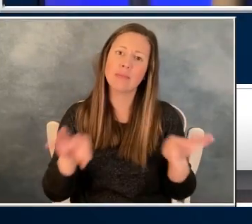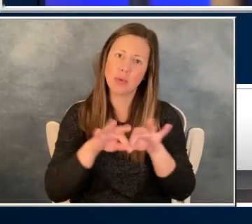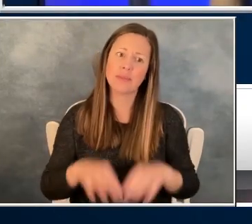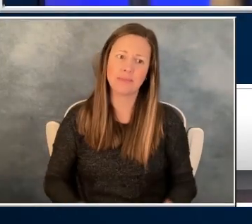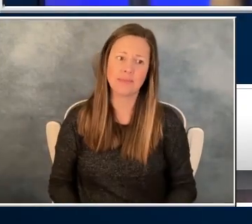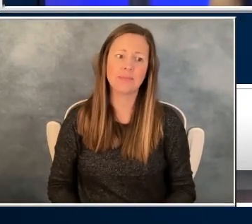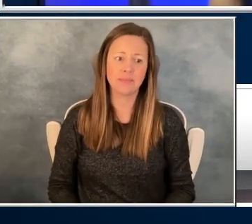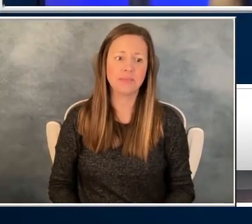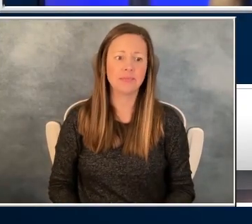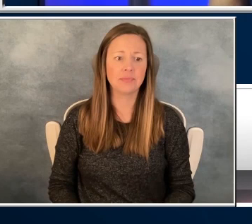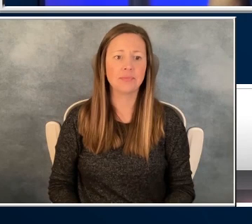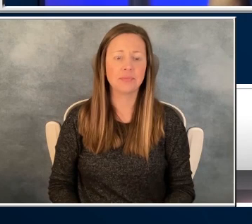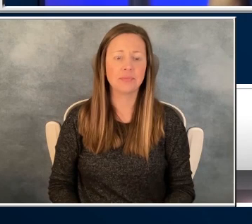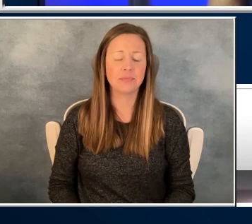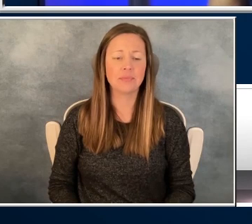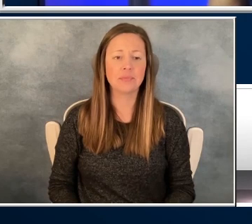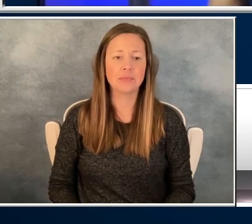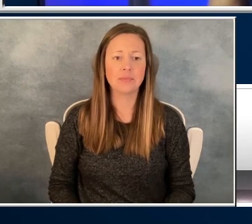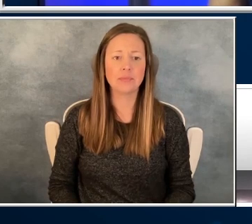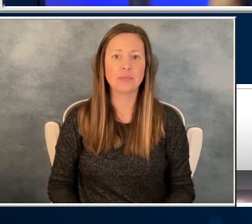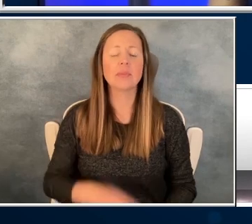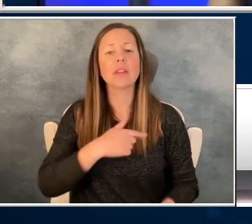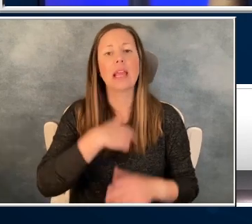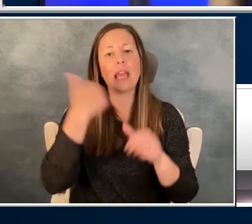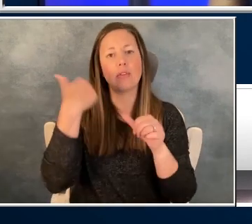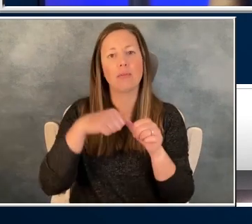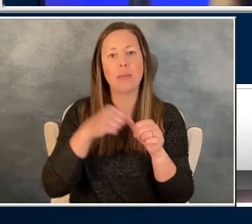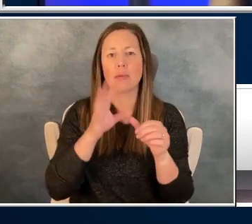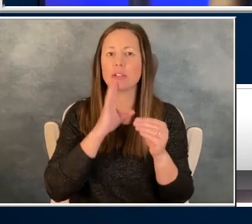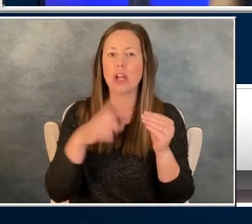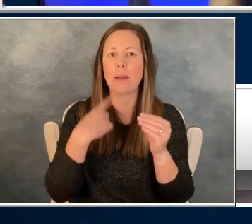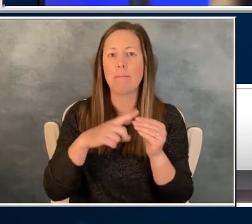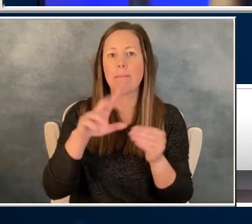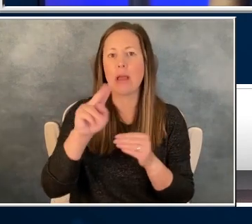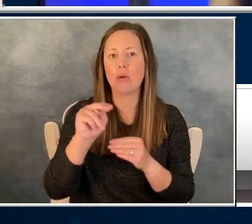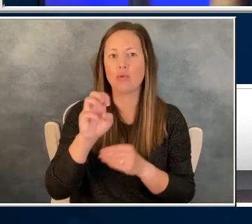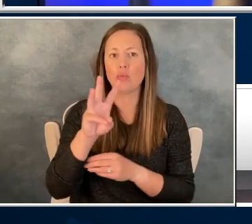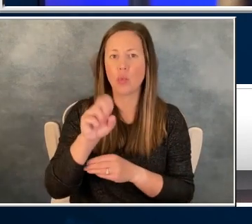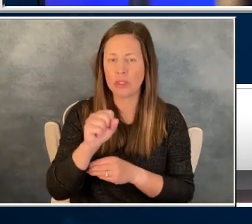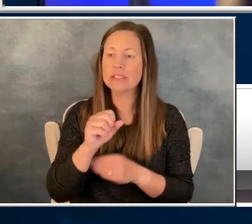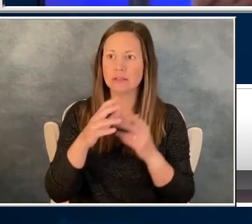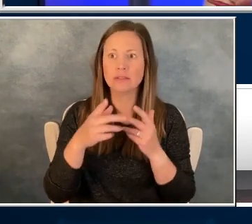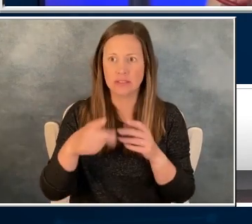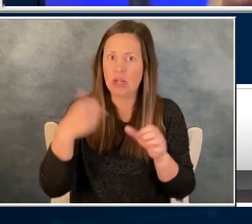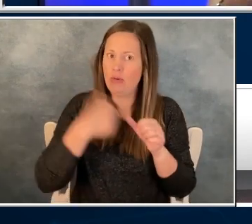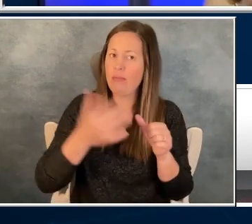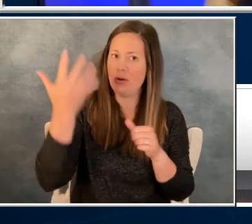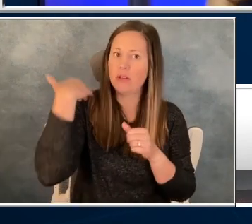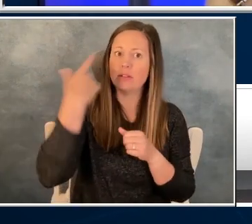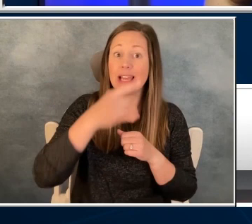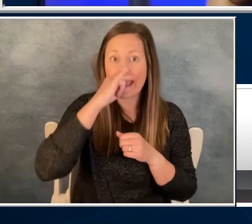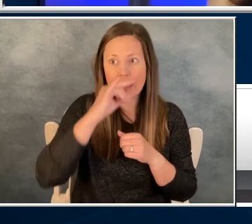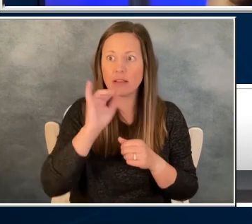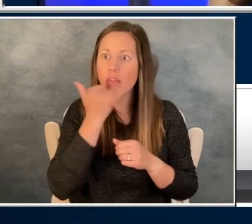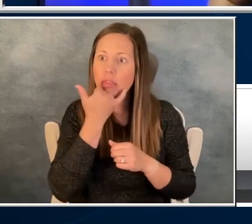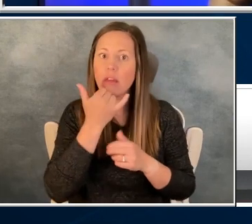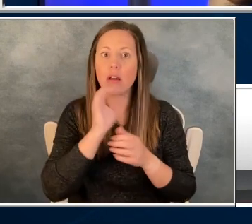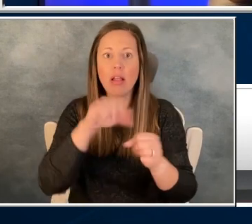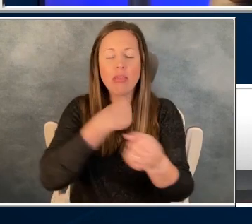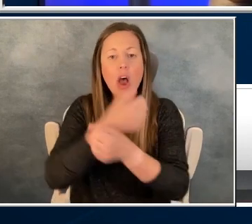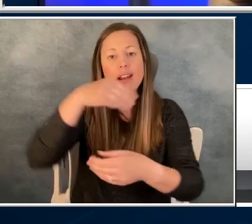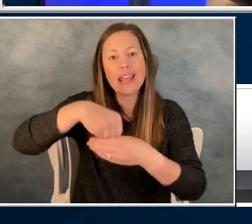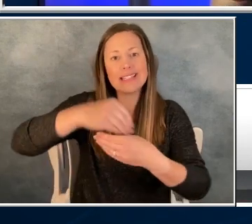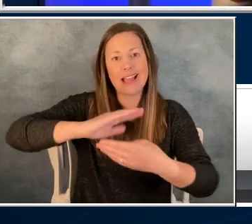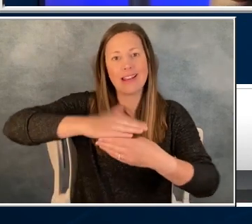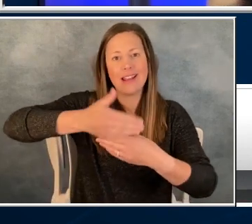covering or anchoring the news once, and a story came out about some kids who got accidentally locked in a trunk of a car outside